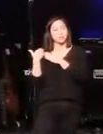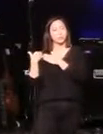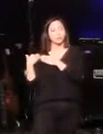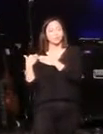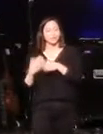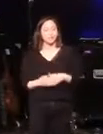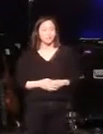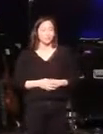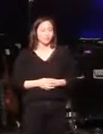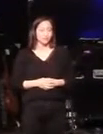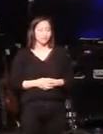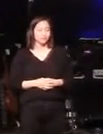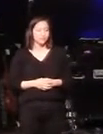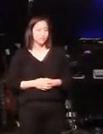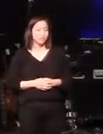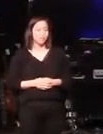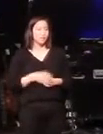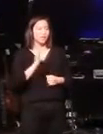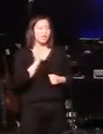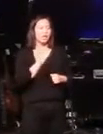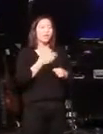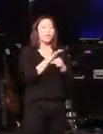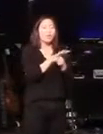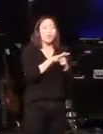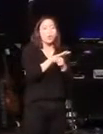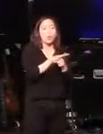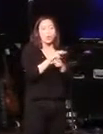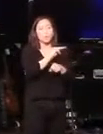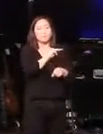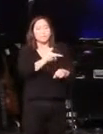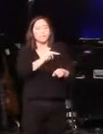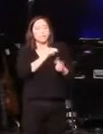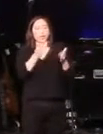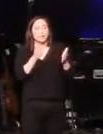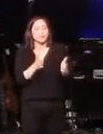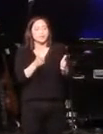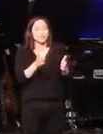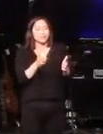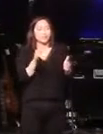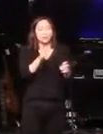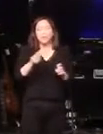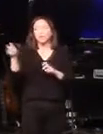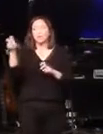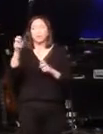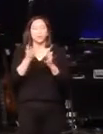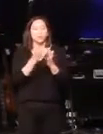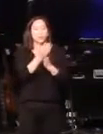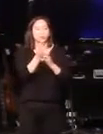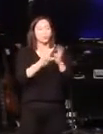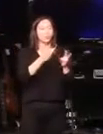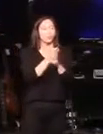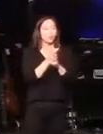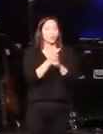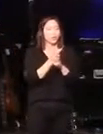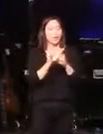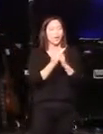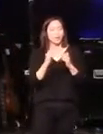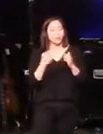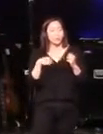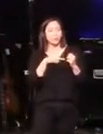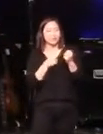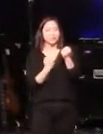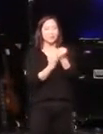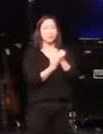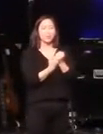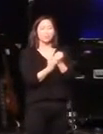We send our local missionaries to go and do things around the globe. How do we share? How do we stand